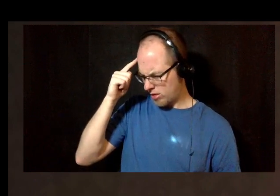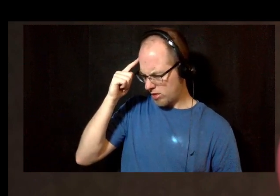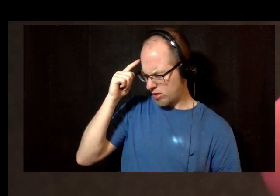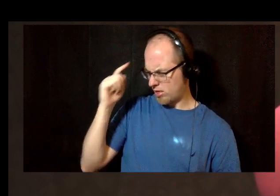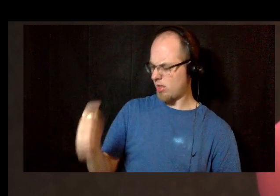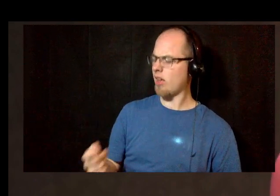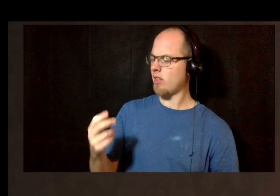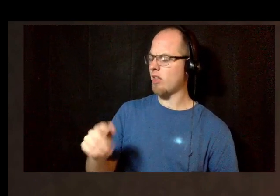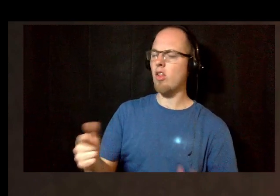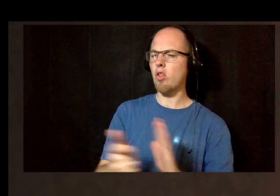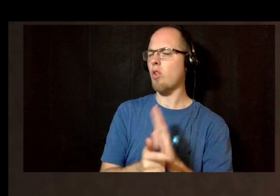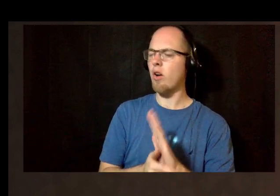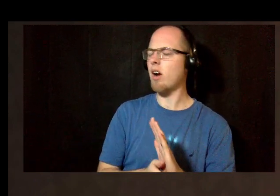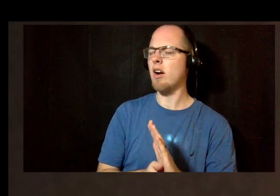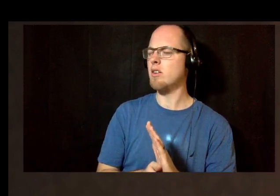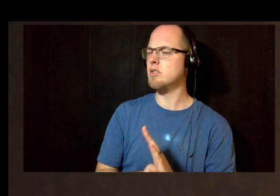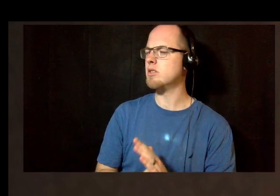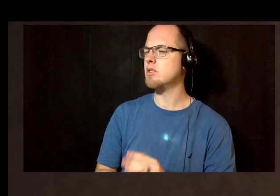But the question is...